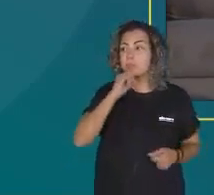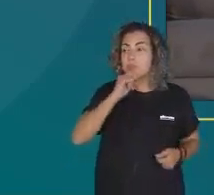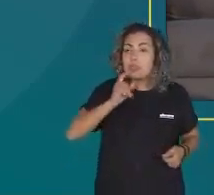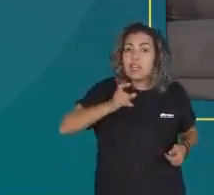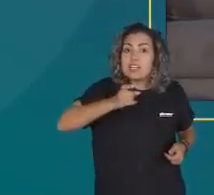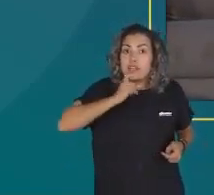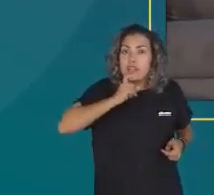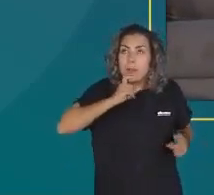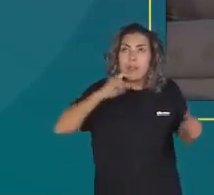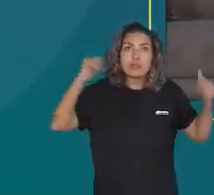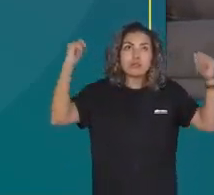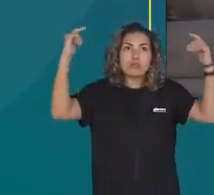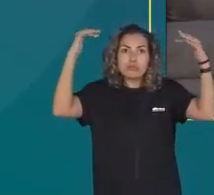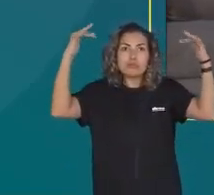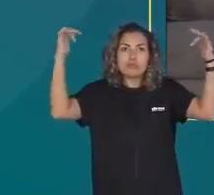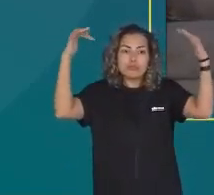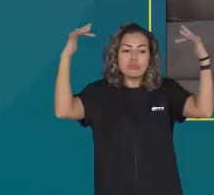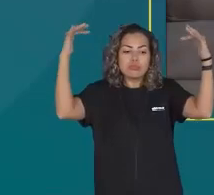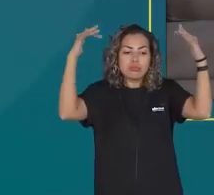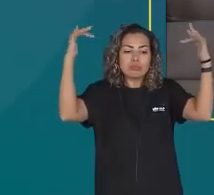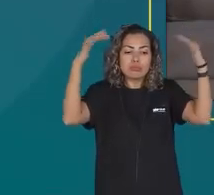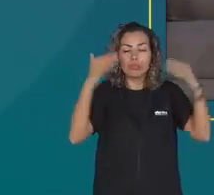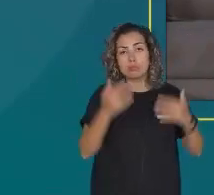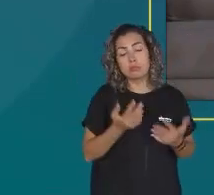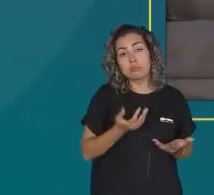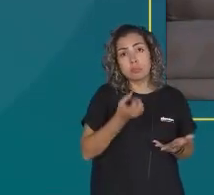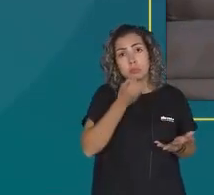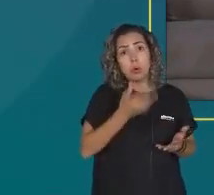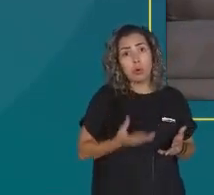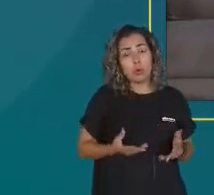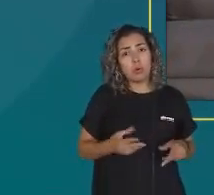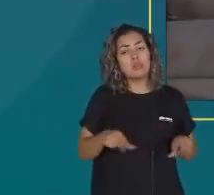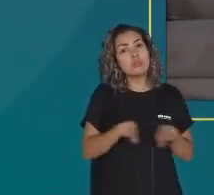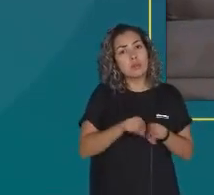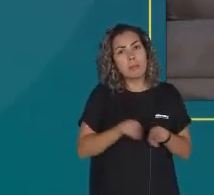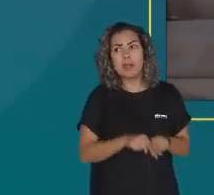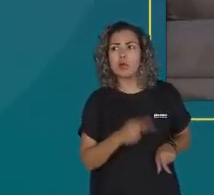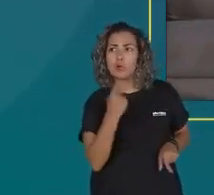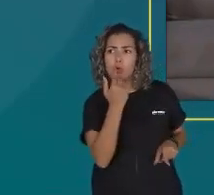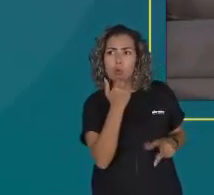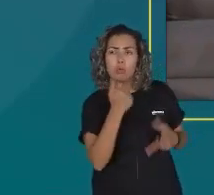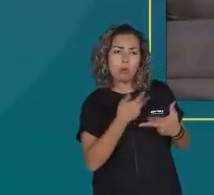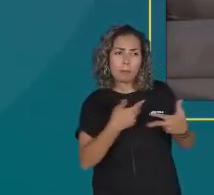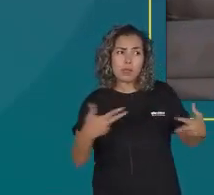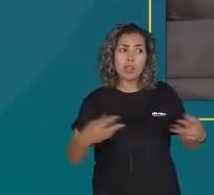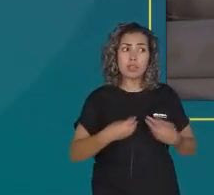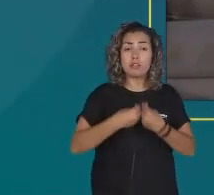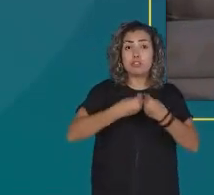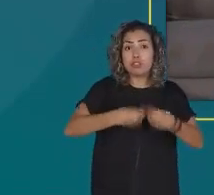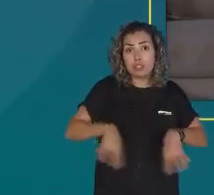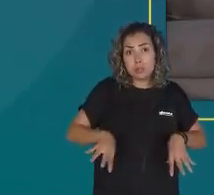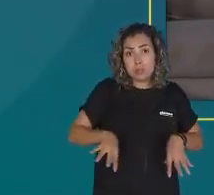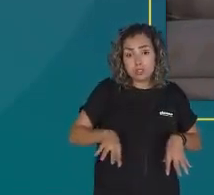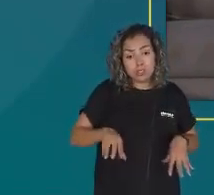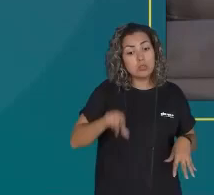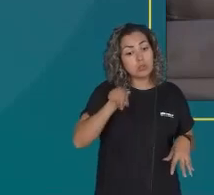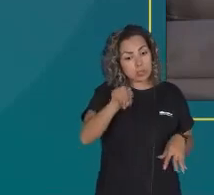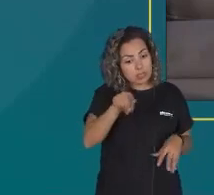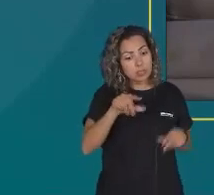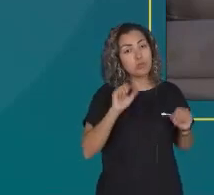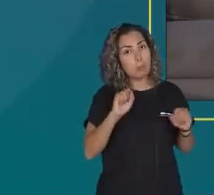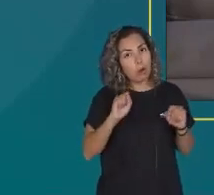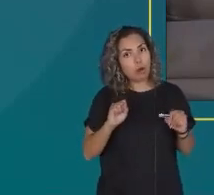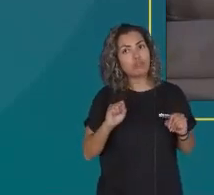previous panel was about food waste. So I think food waste in cities is another topic where we can do quite a big difference. So it's also